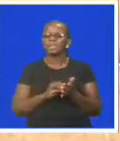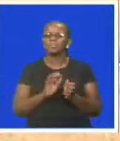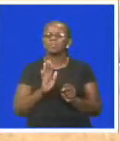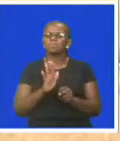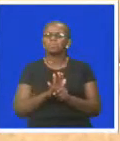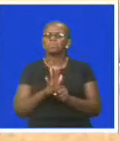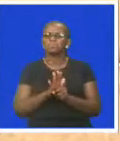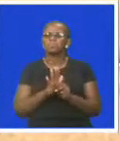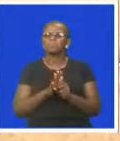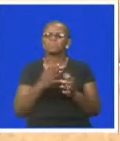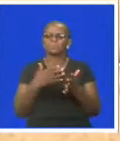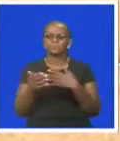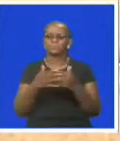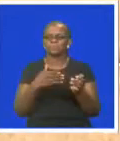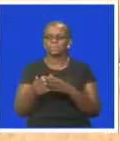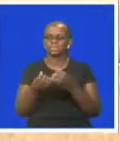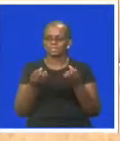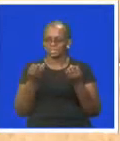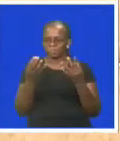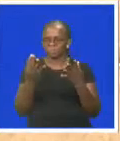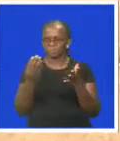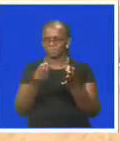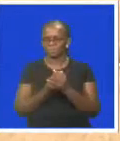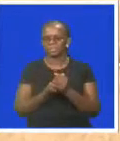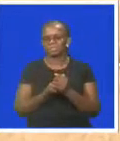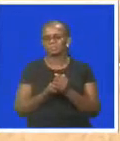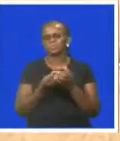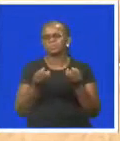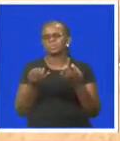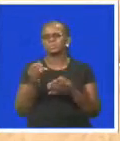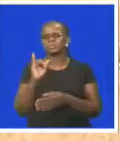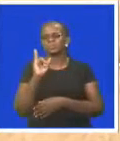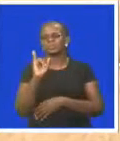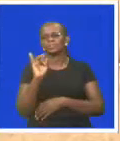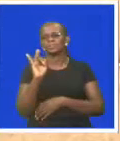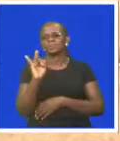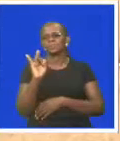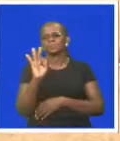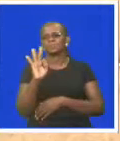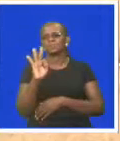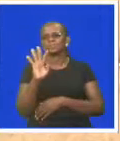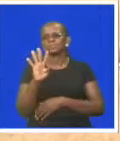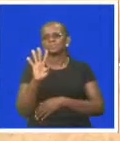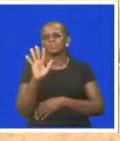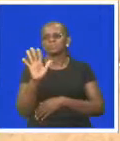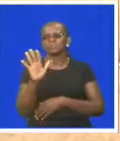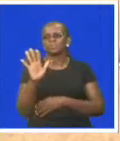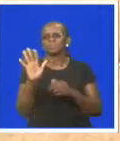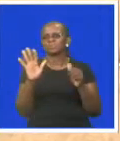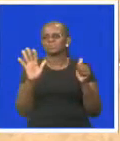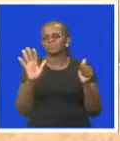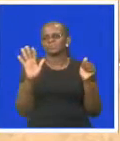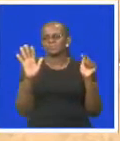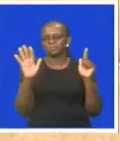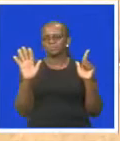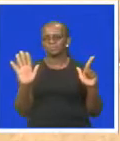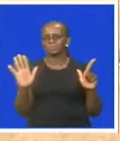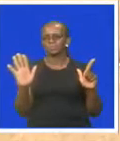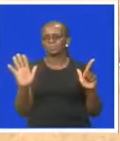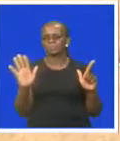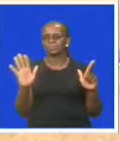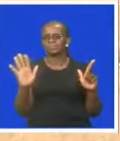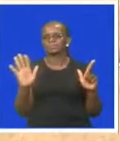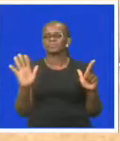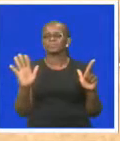creams. Let us count how many are here. 1, 2, 3, 4, 5, 6, 7. And this